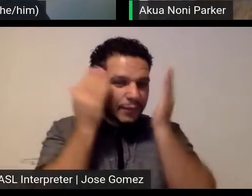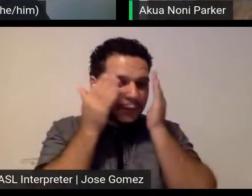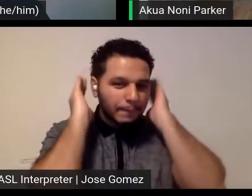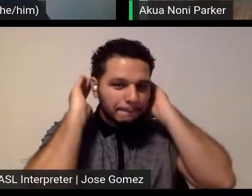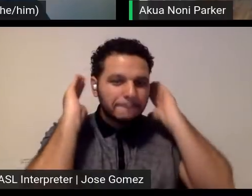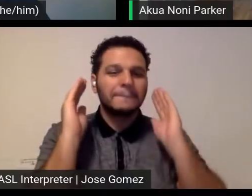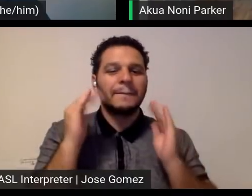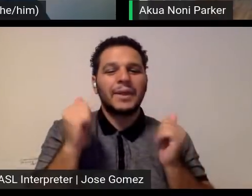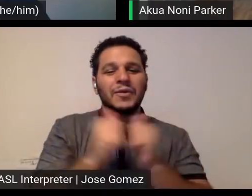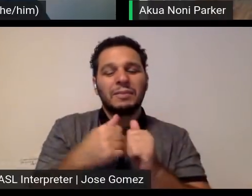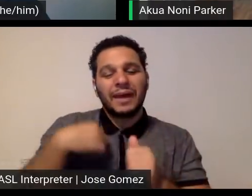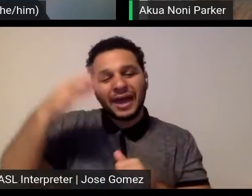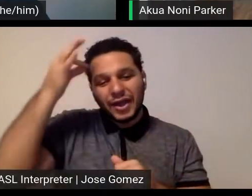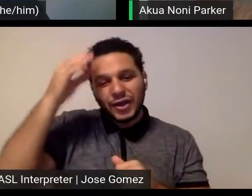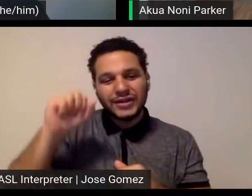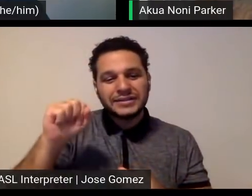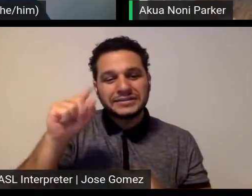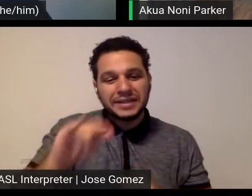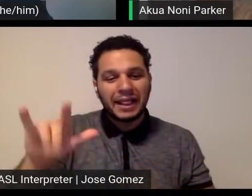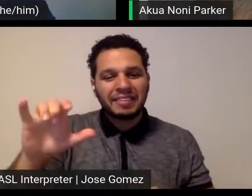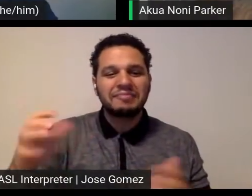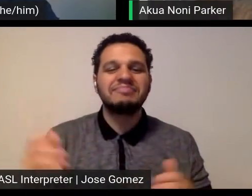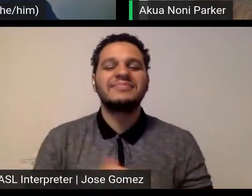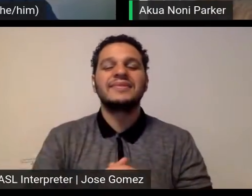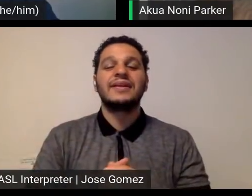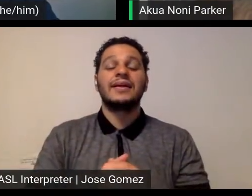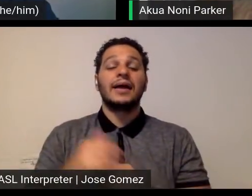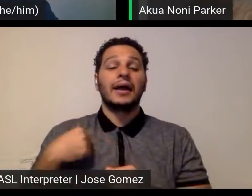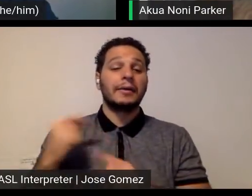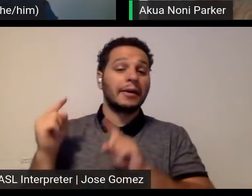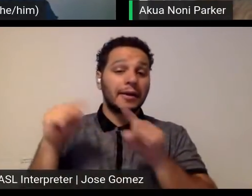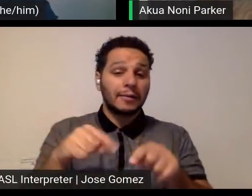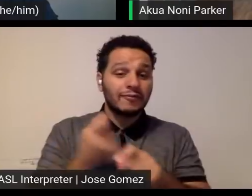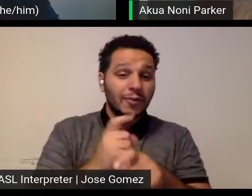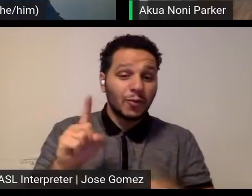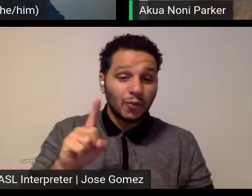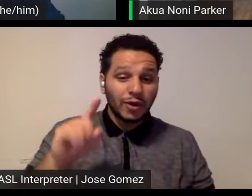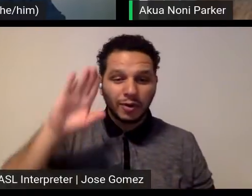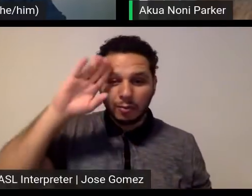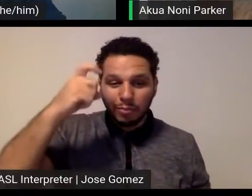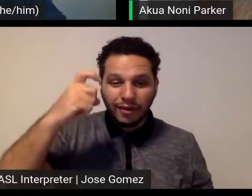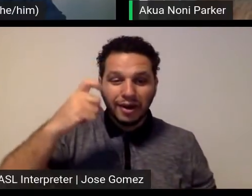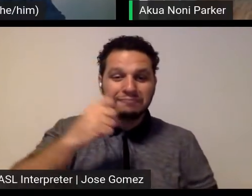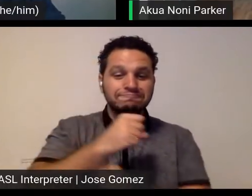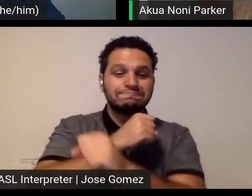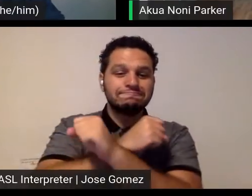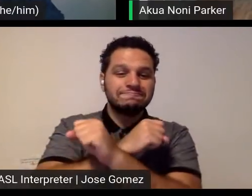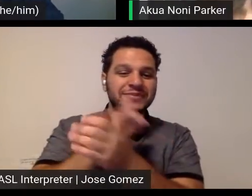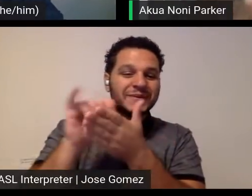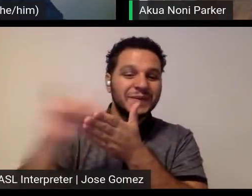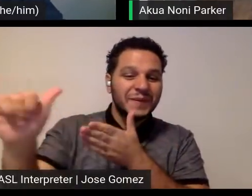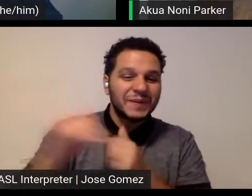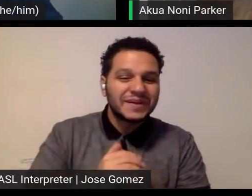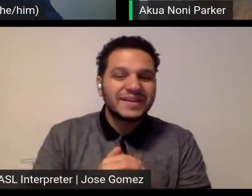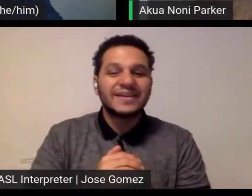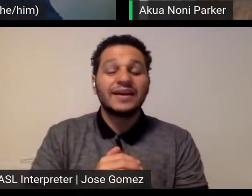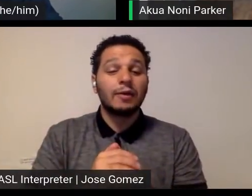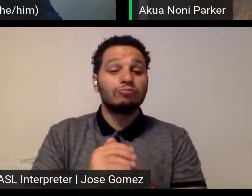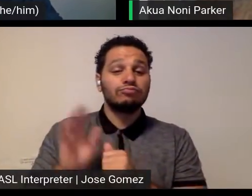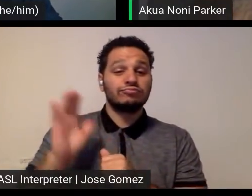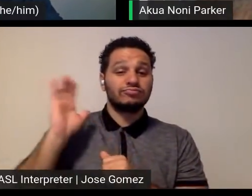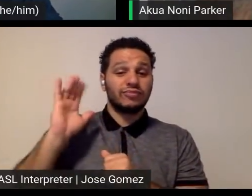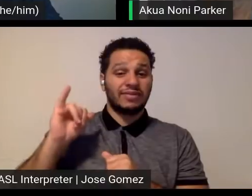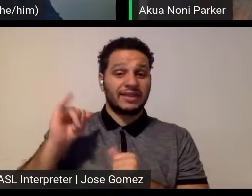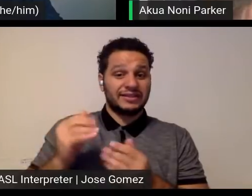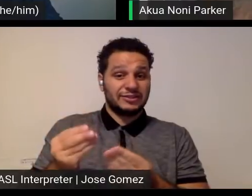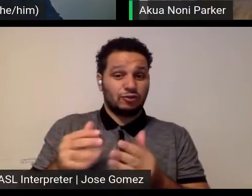playing with my hairstyles. I'm coming to you from the Bronx in New York, which is previously the territory